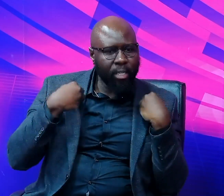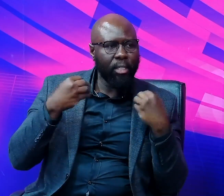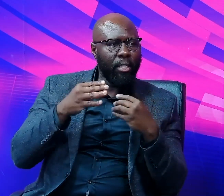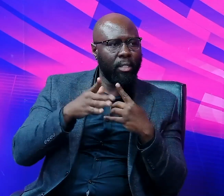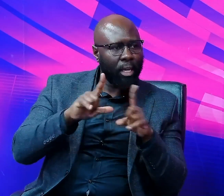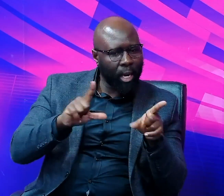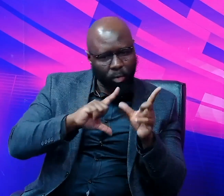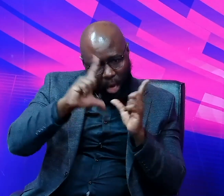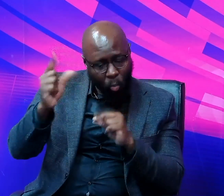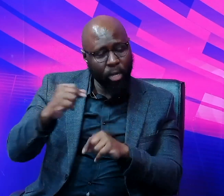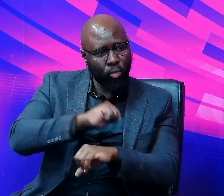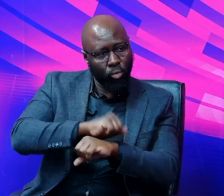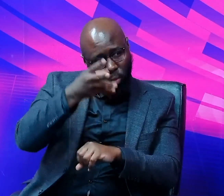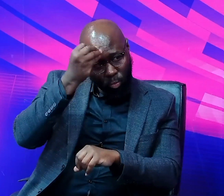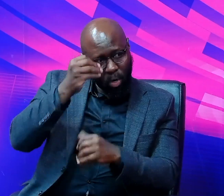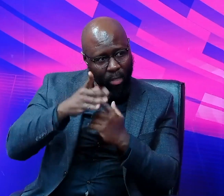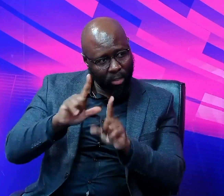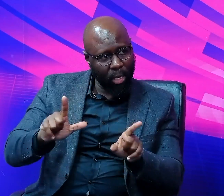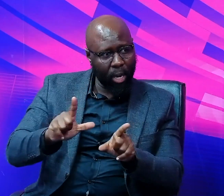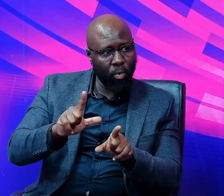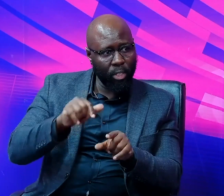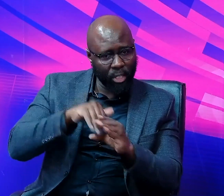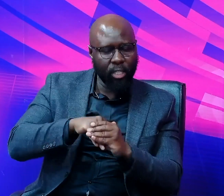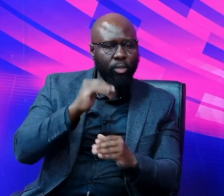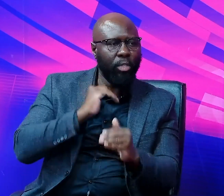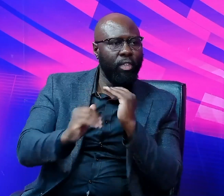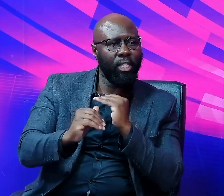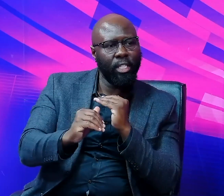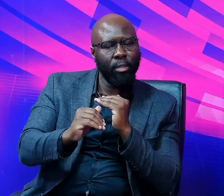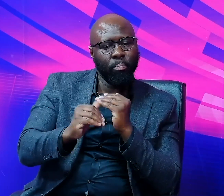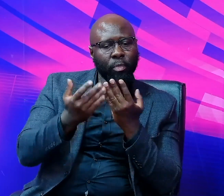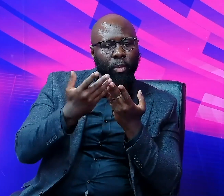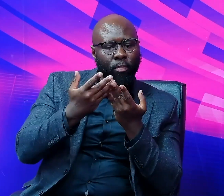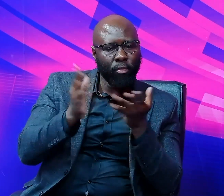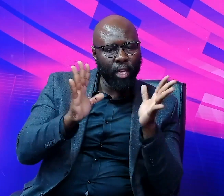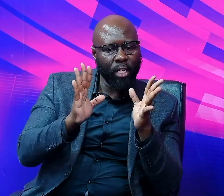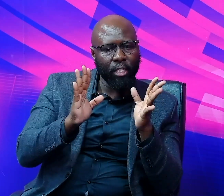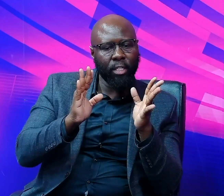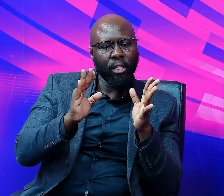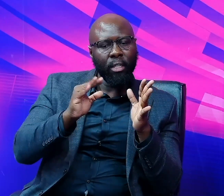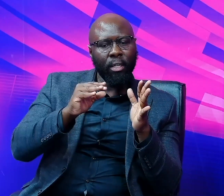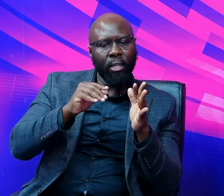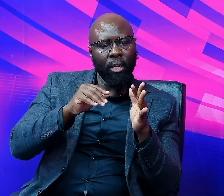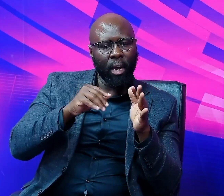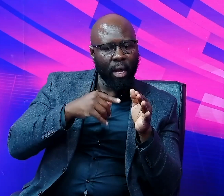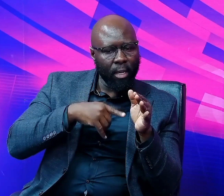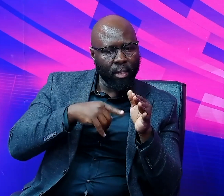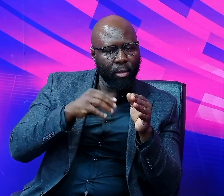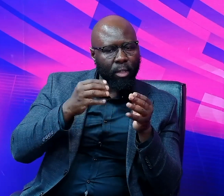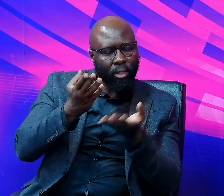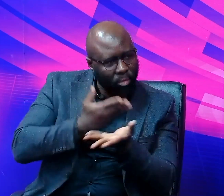language, practiced sign language. I went to school to learn sign language in the university. And then after that,